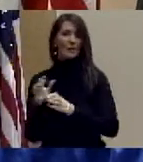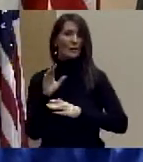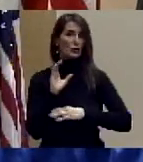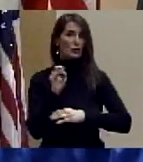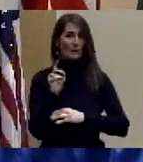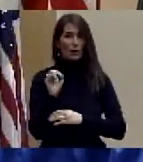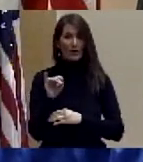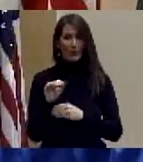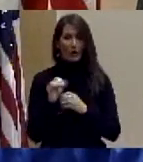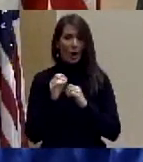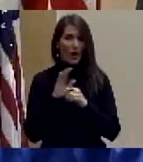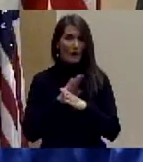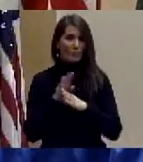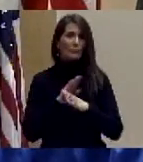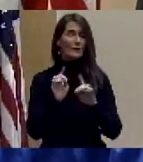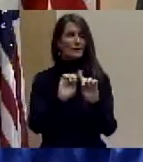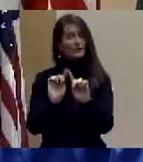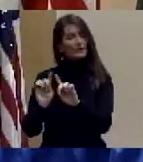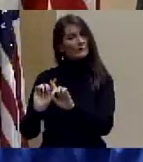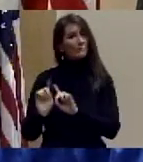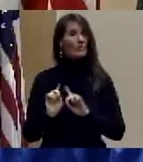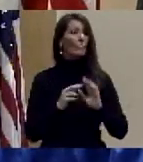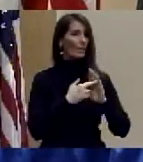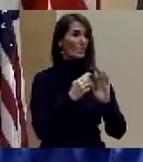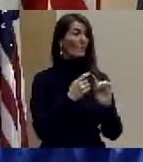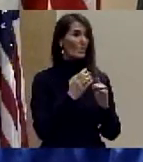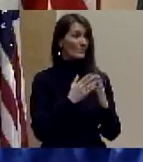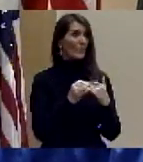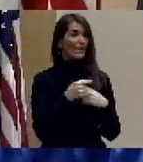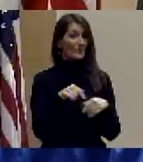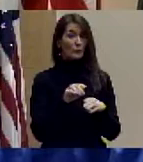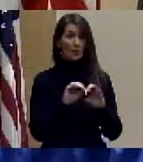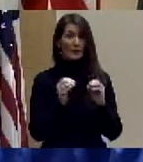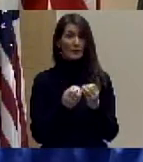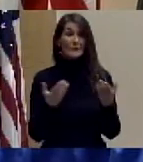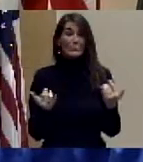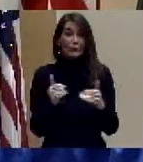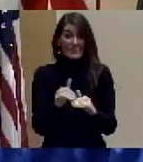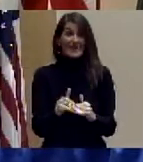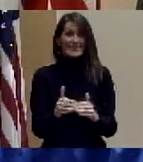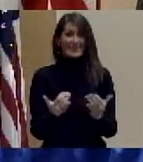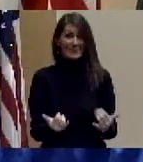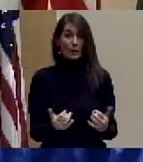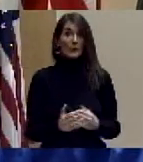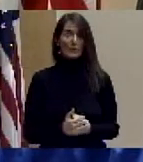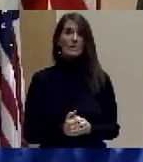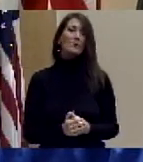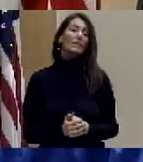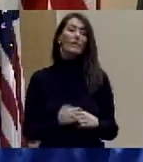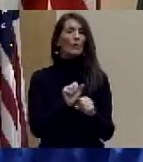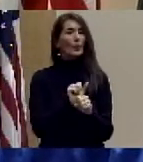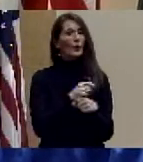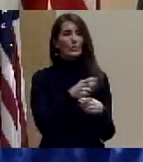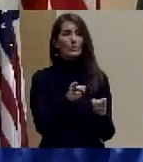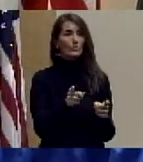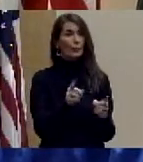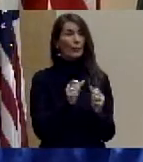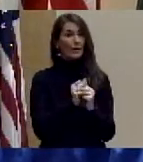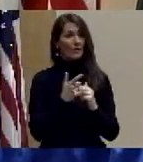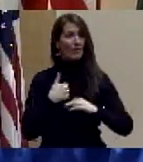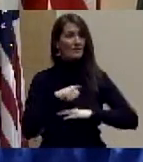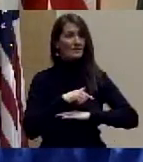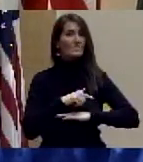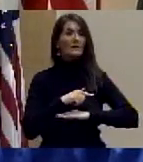of Commerce. And there are representatives from some of these organizations here tonight. And the work you do with us